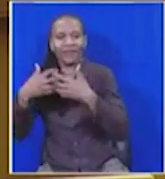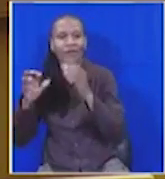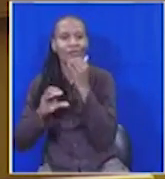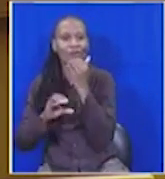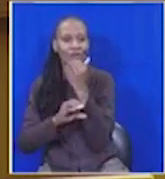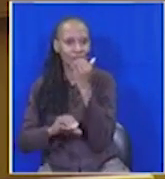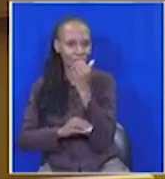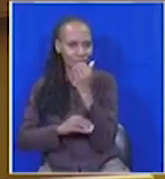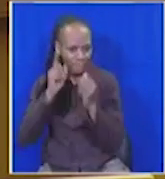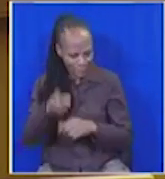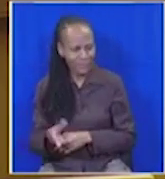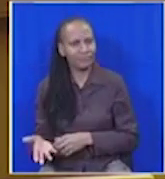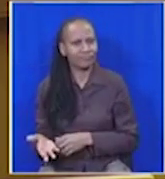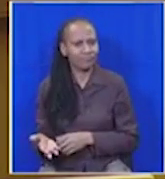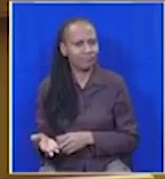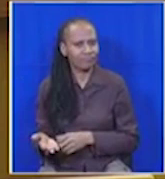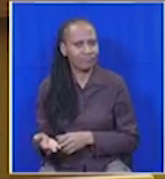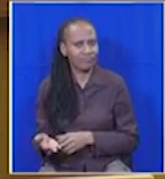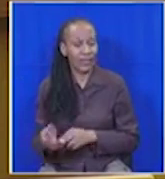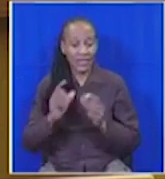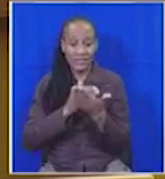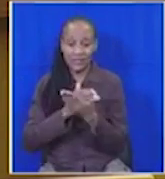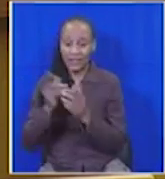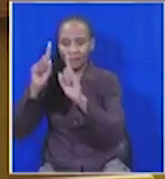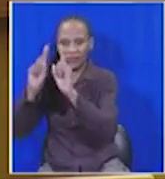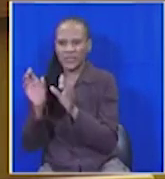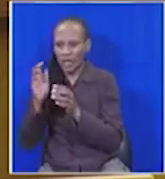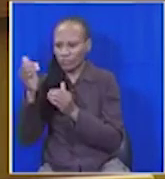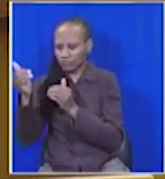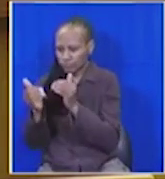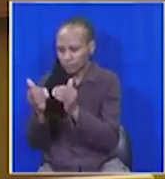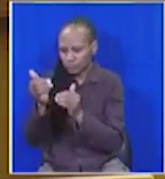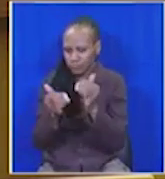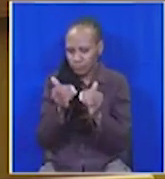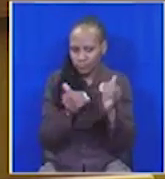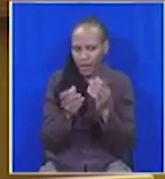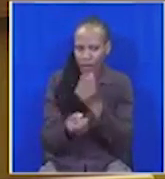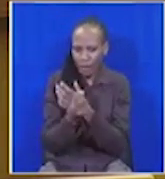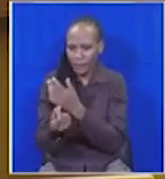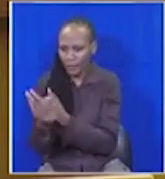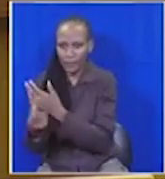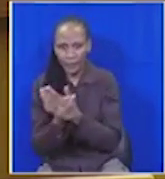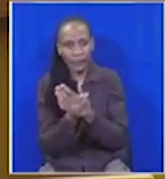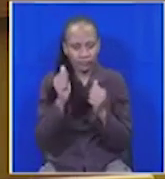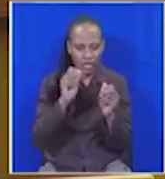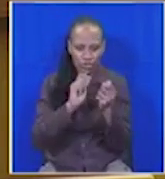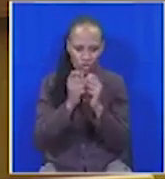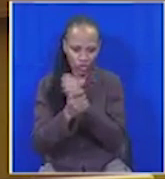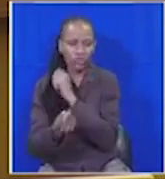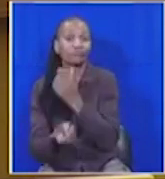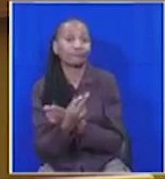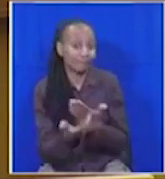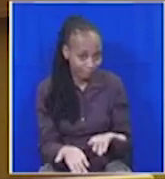Constitution. Some other ad hoc arrangements were made and changes were made. But